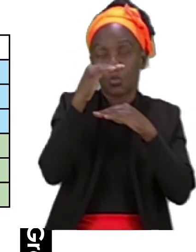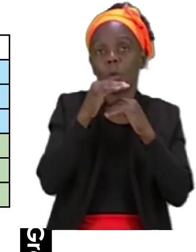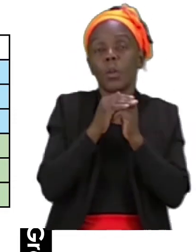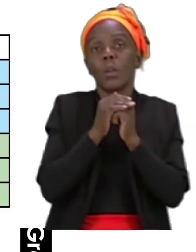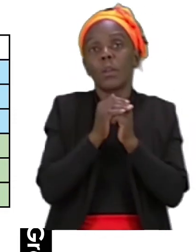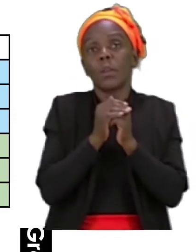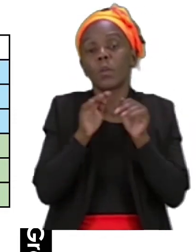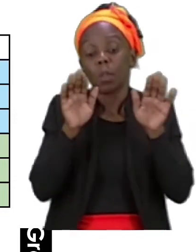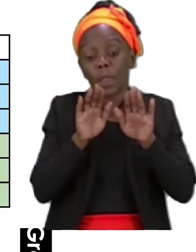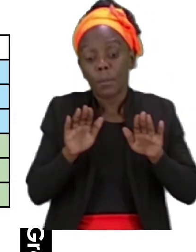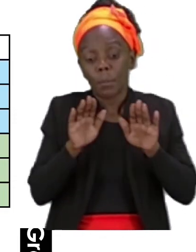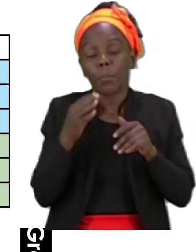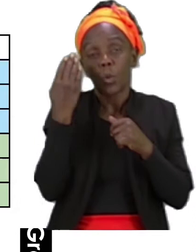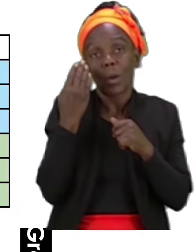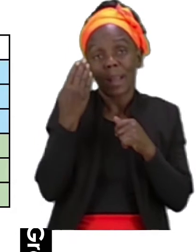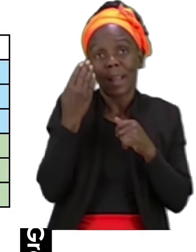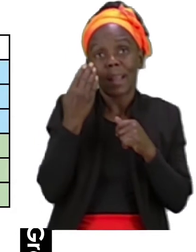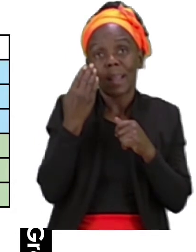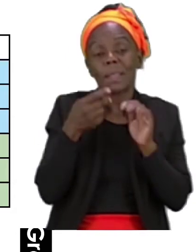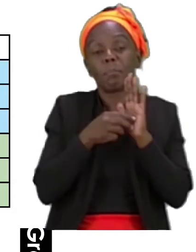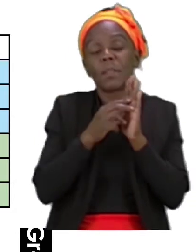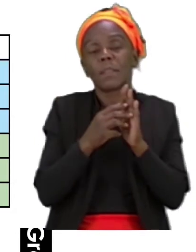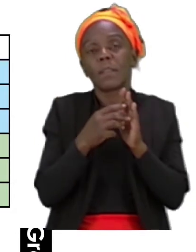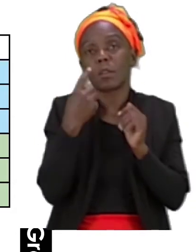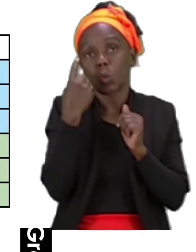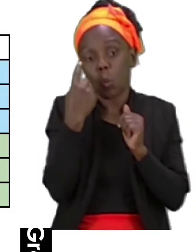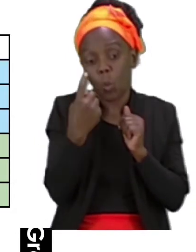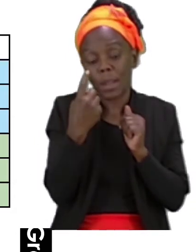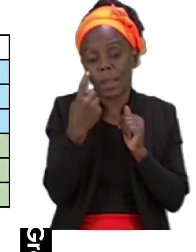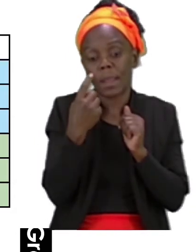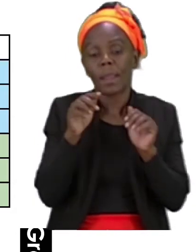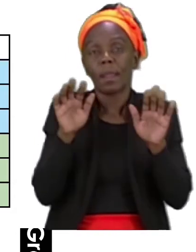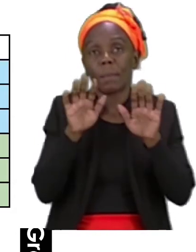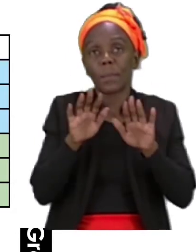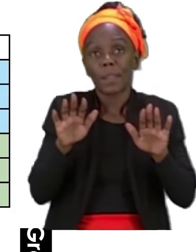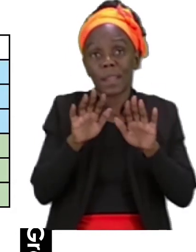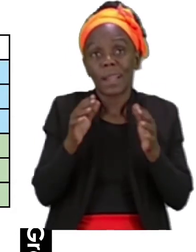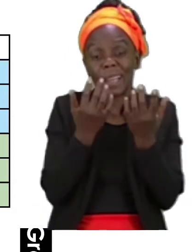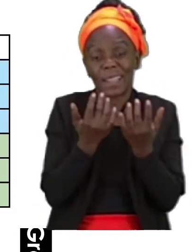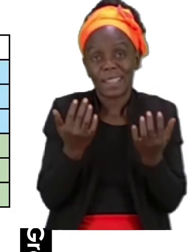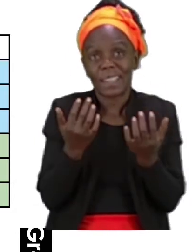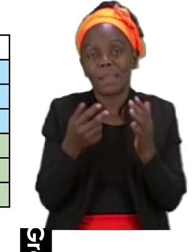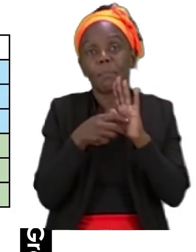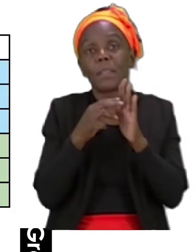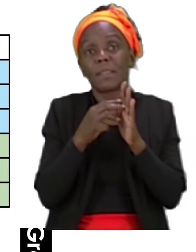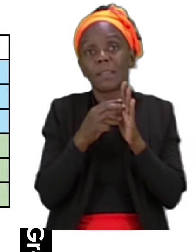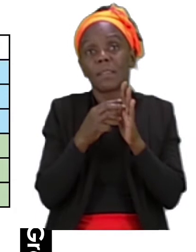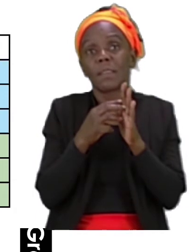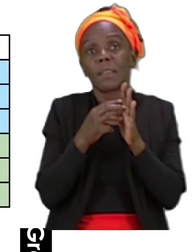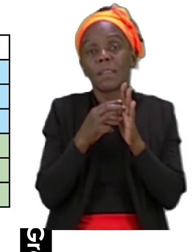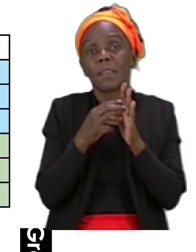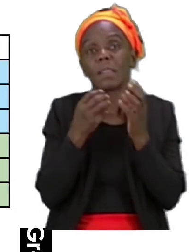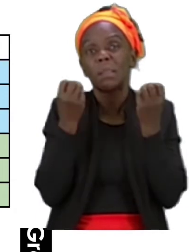that look at the singulars, and the green ones are the ones giving you a clue to say look at the plural, so that you